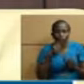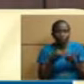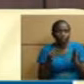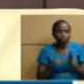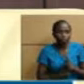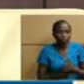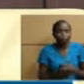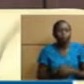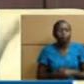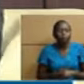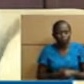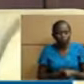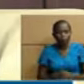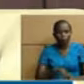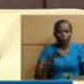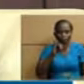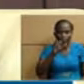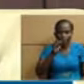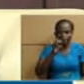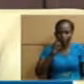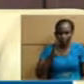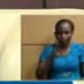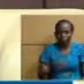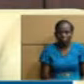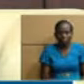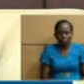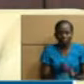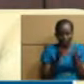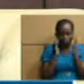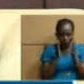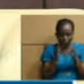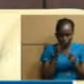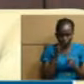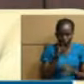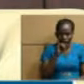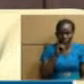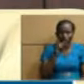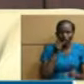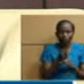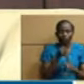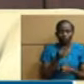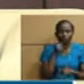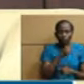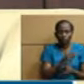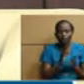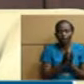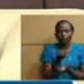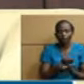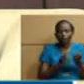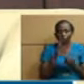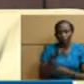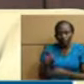because they're at ISA. That's basically what they're focusing on, advocating for social and economic rights. I'd like to